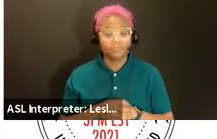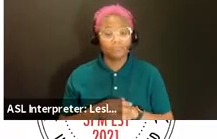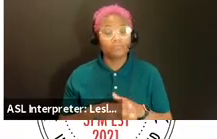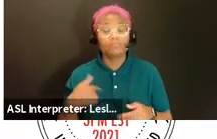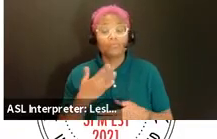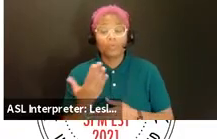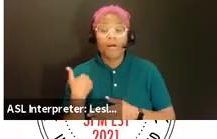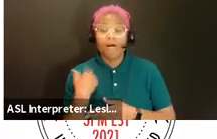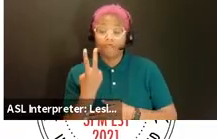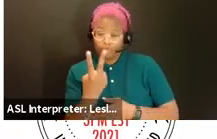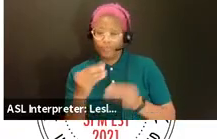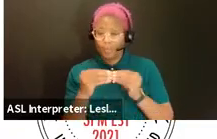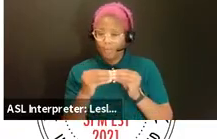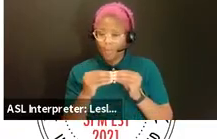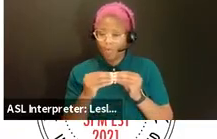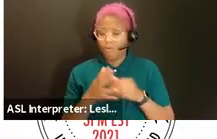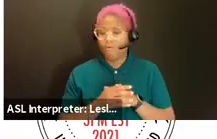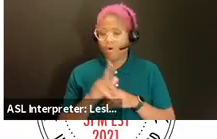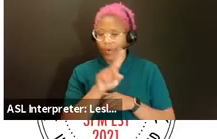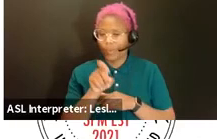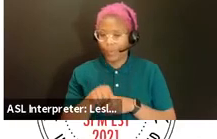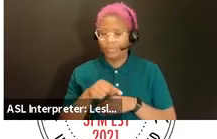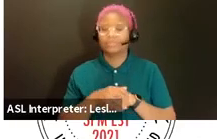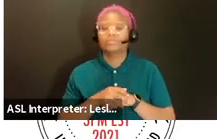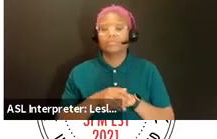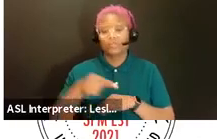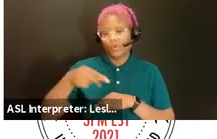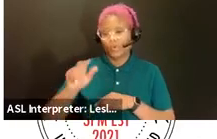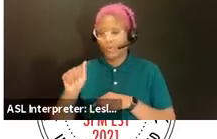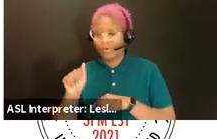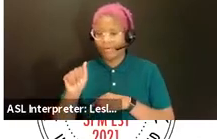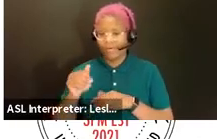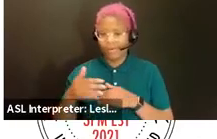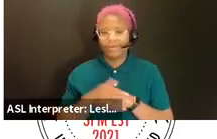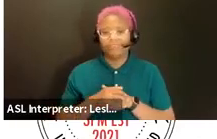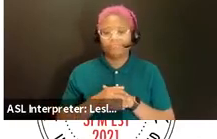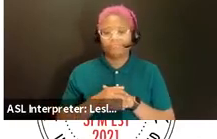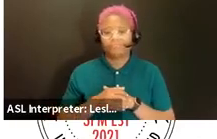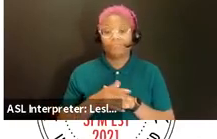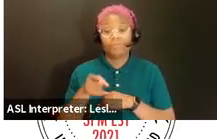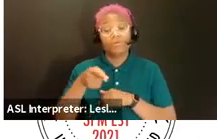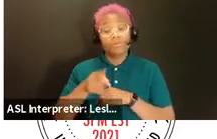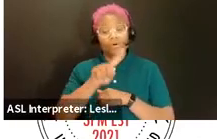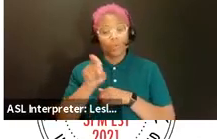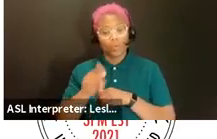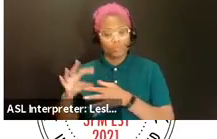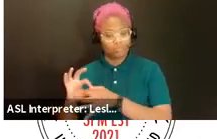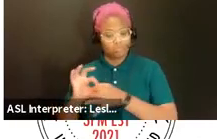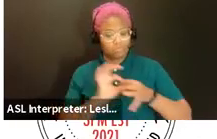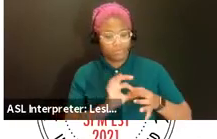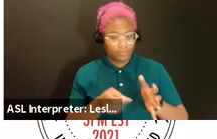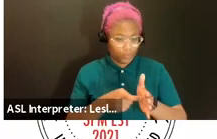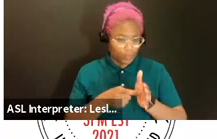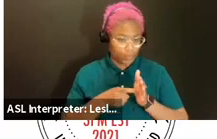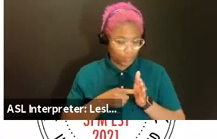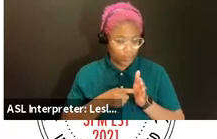more in our Q&A box live as well that are related to the requirements